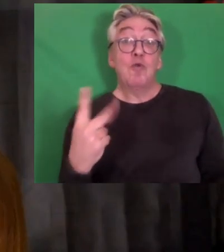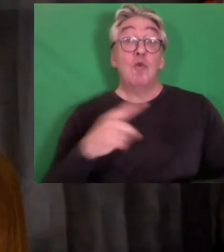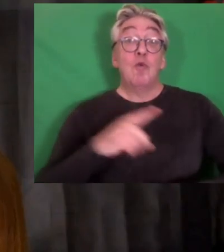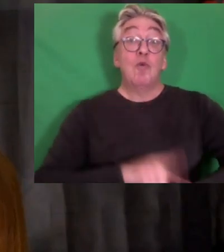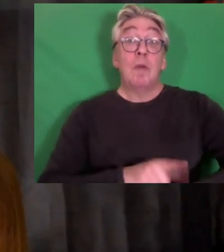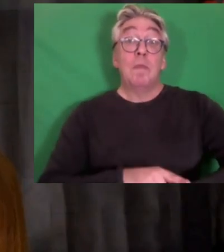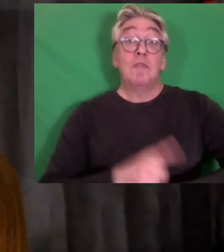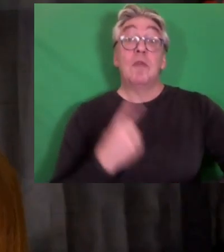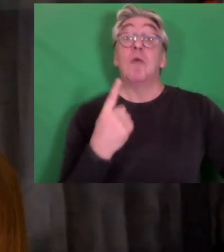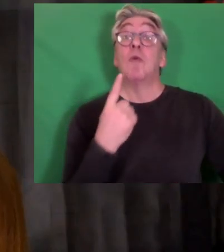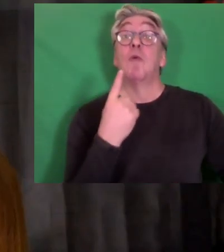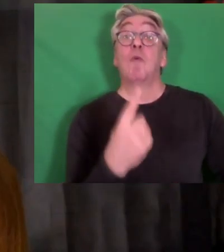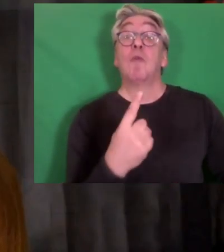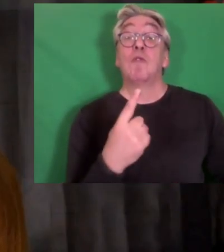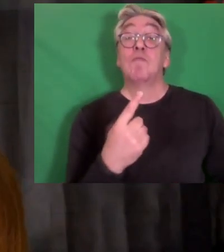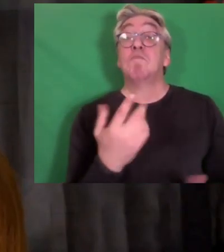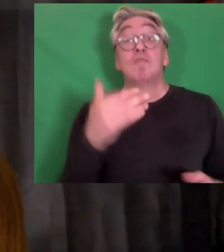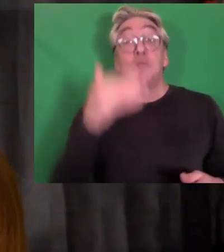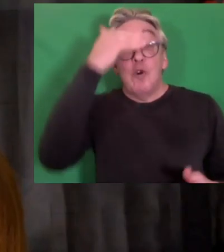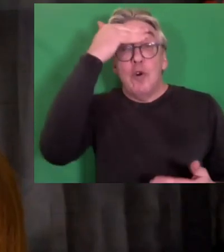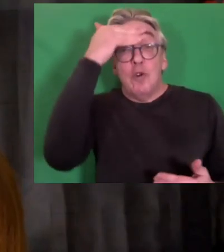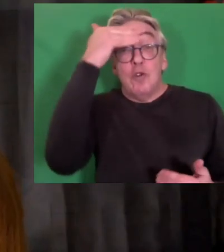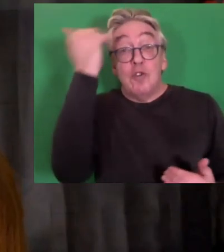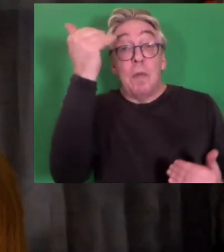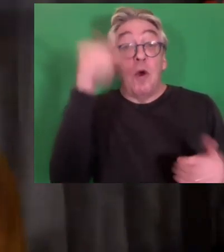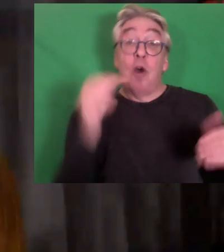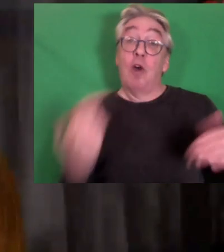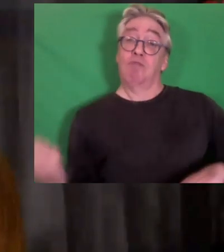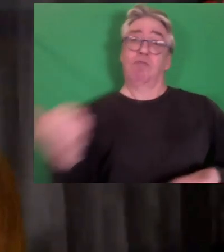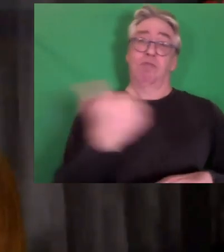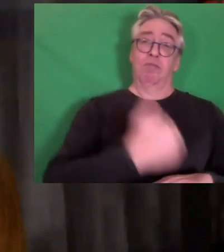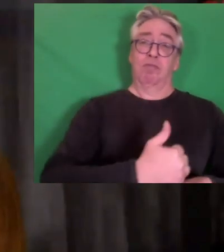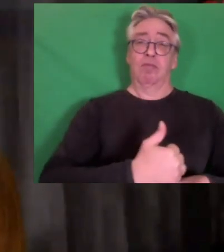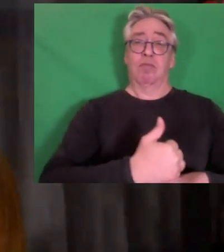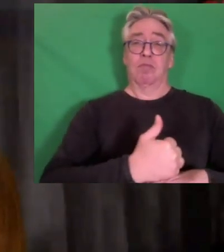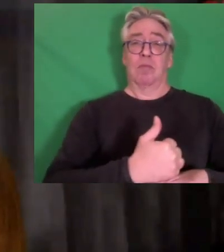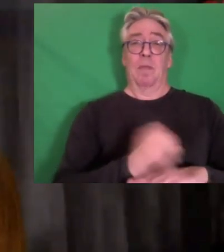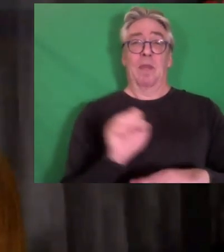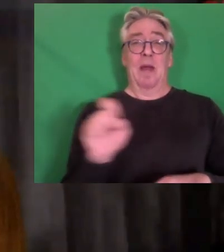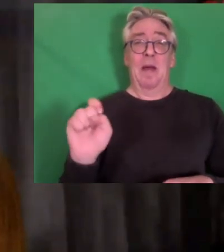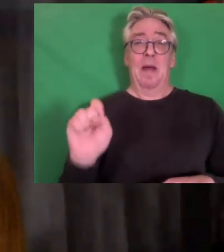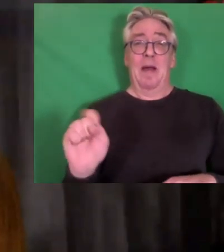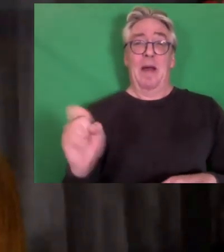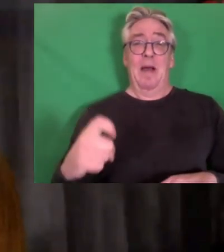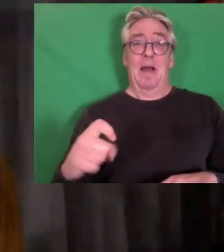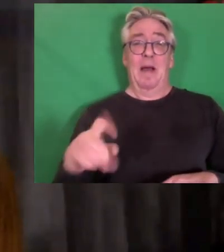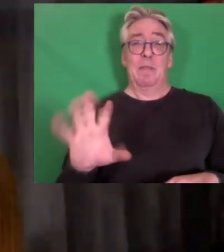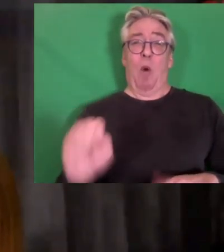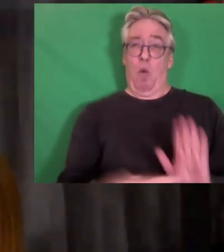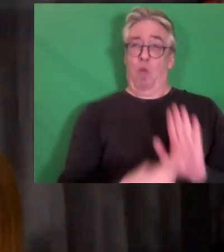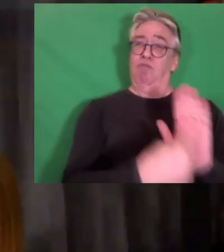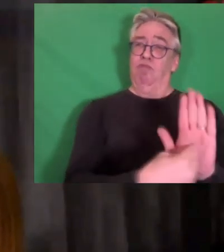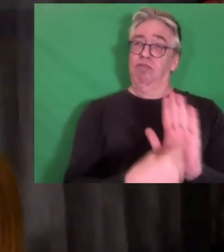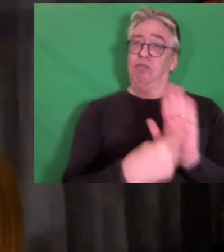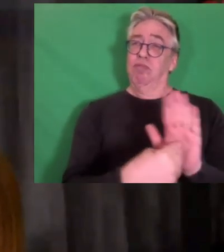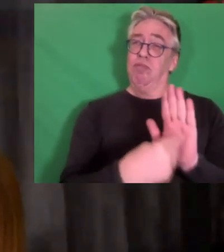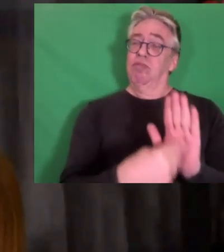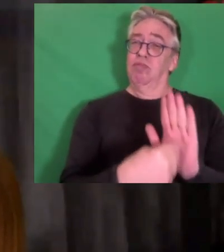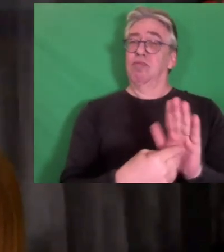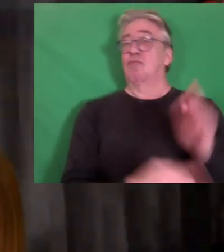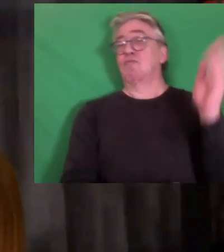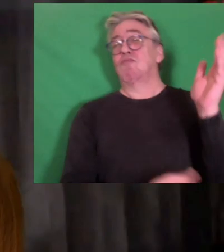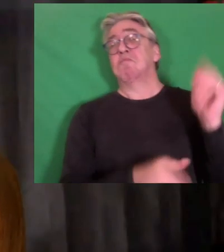the relevant parts of an expo, with companies showing off their equipment, with speakers on a